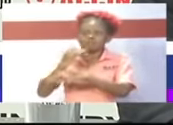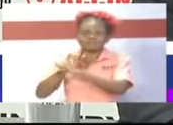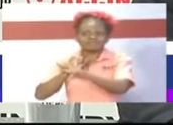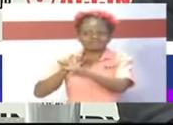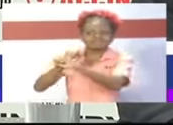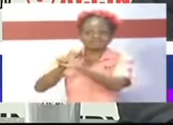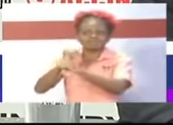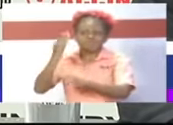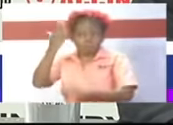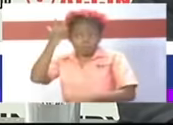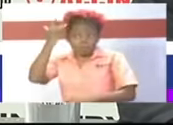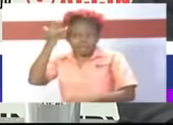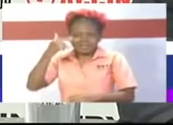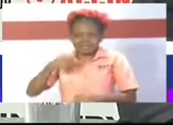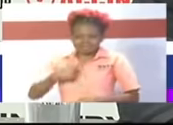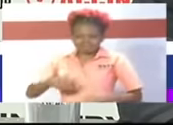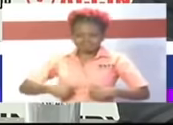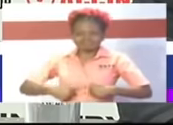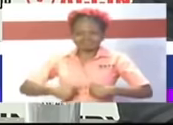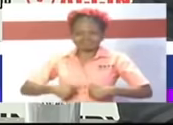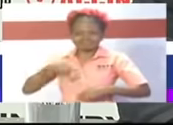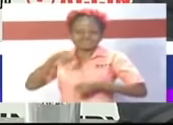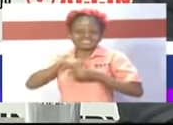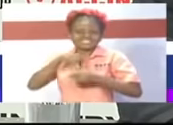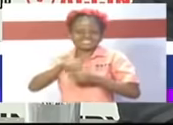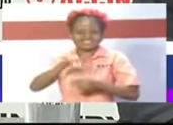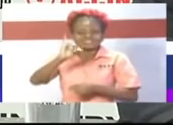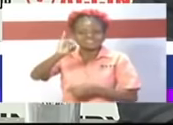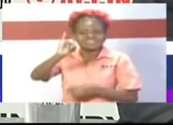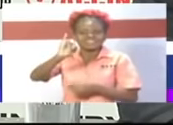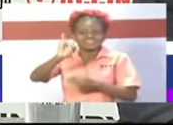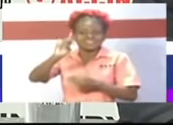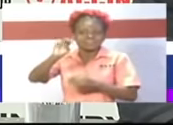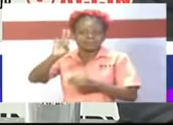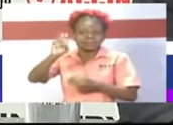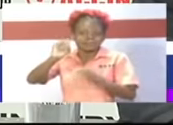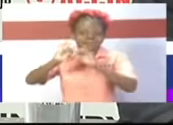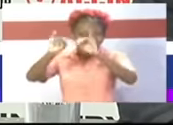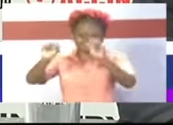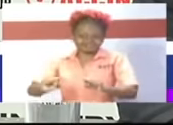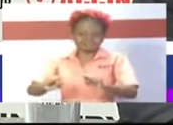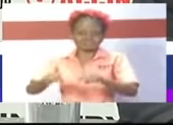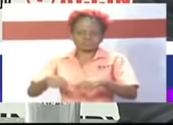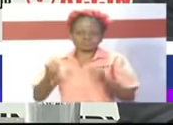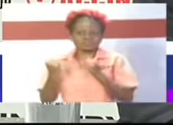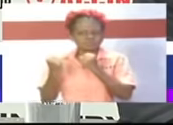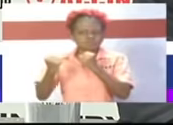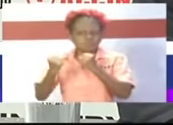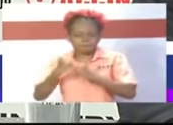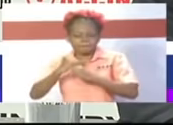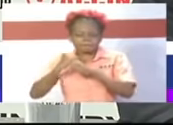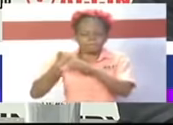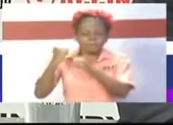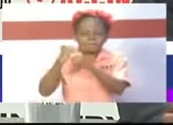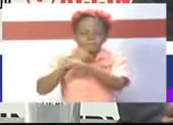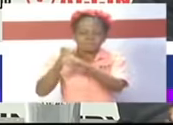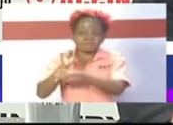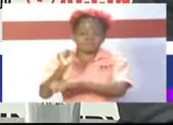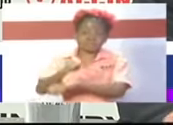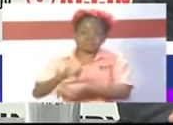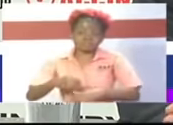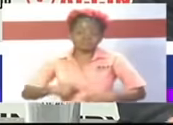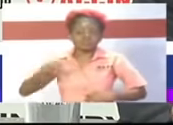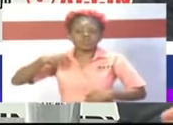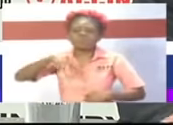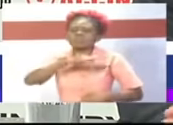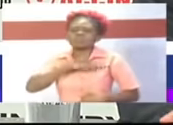place. We don't have any information that would suggest that we're seeing the effect of that particular gene in our